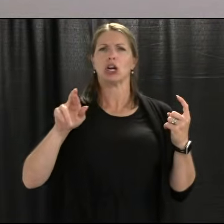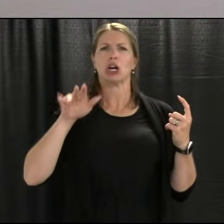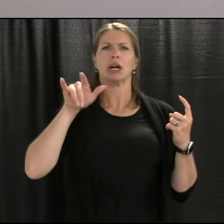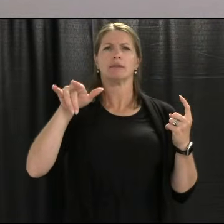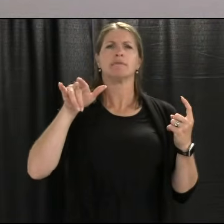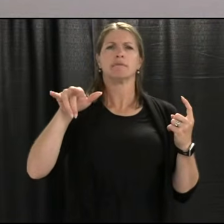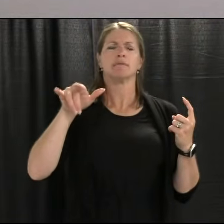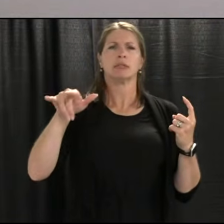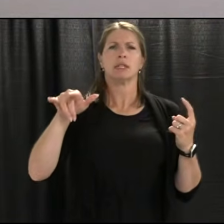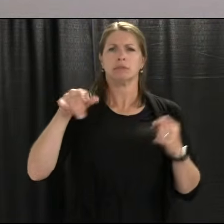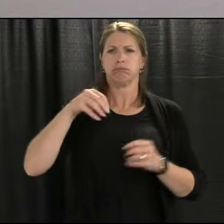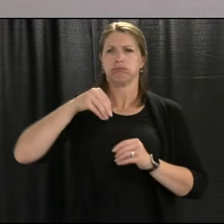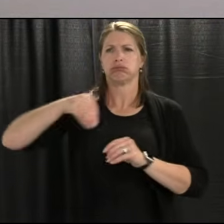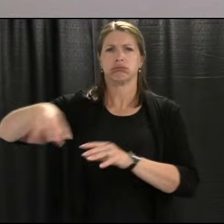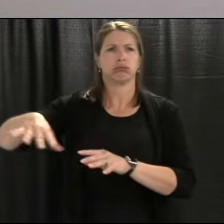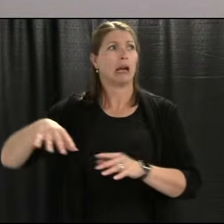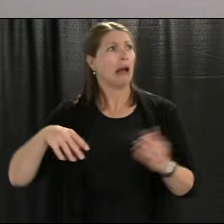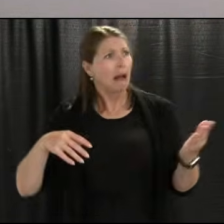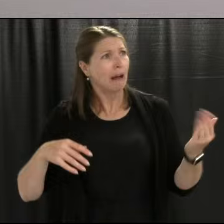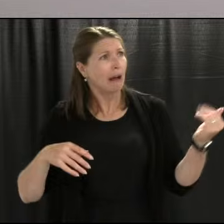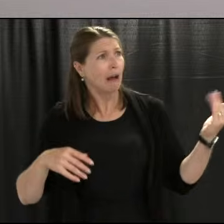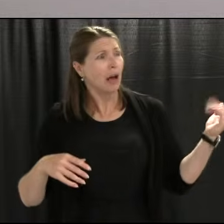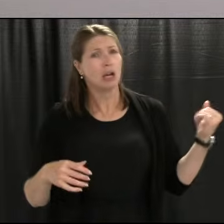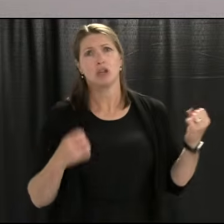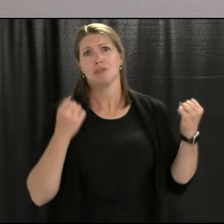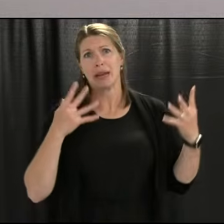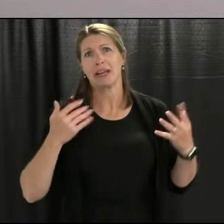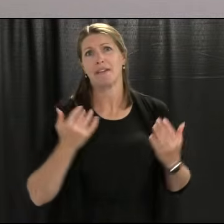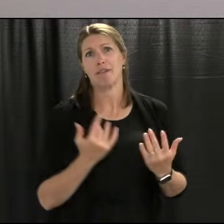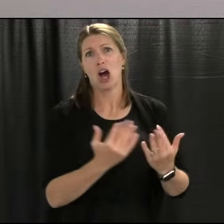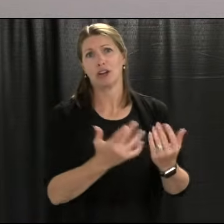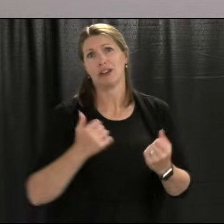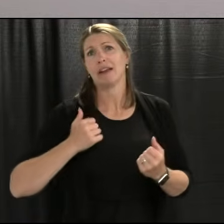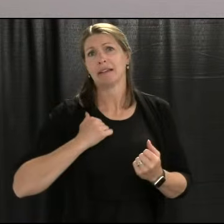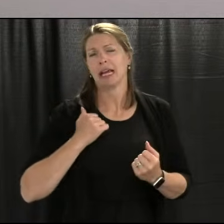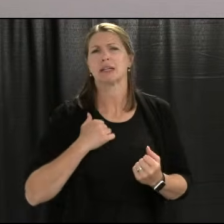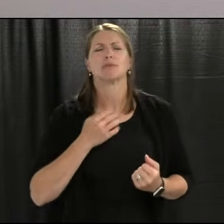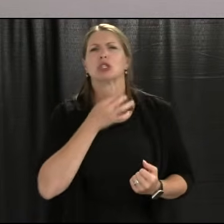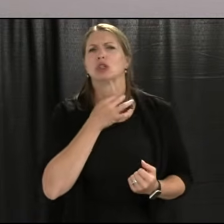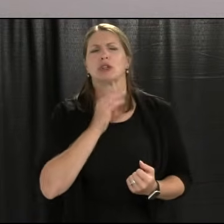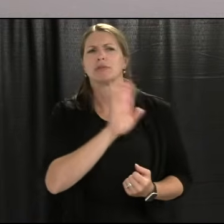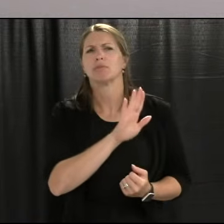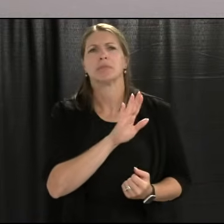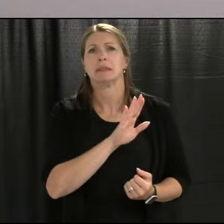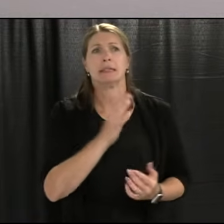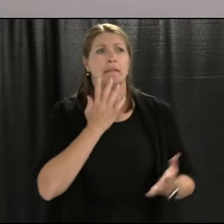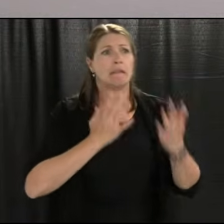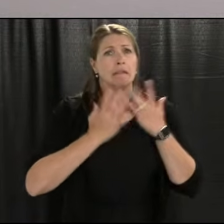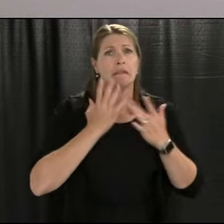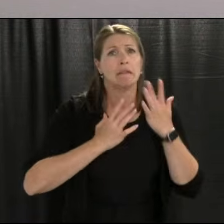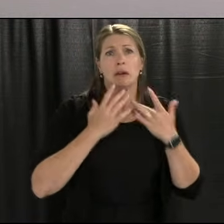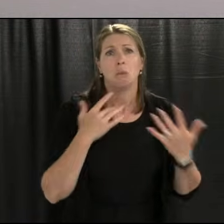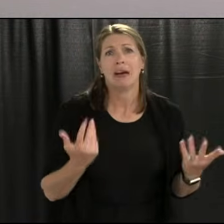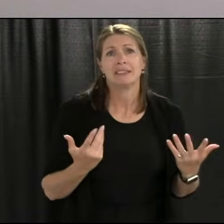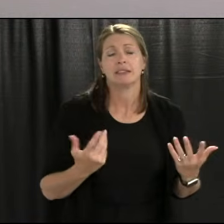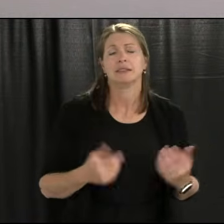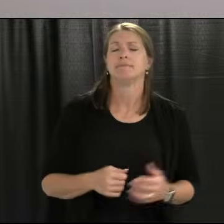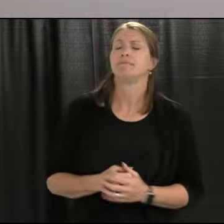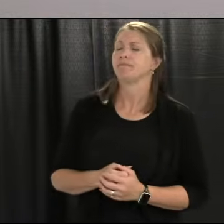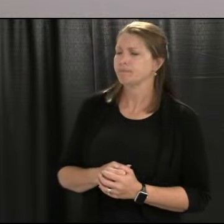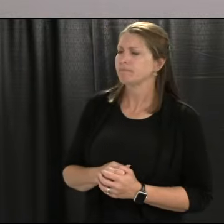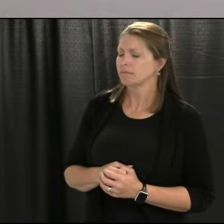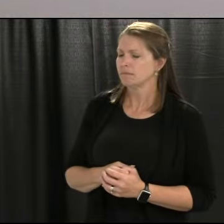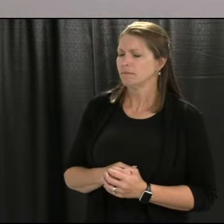many other fires across Canada right now? Sure. So as we've talked about a number of times at these availabilities, our